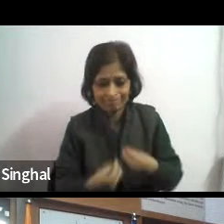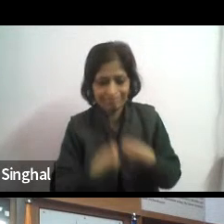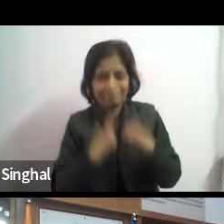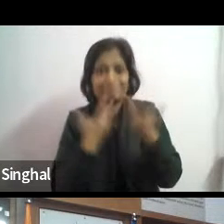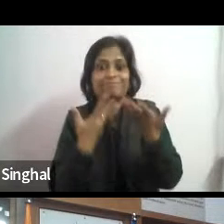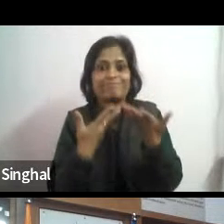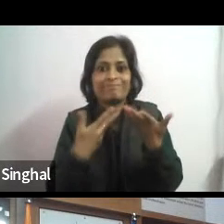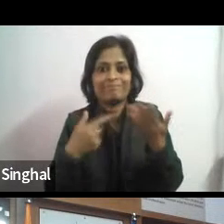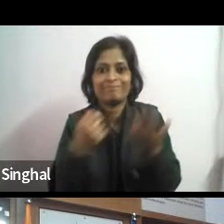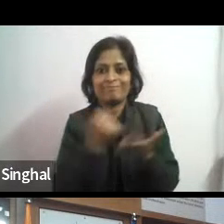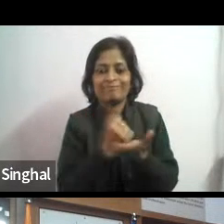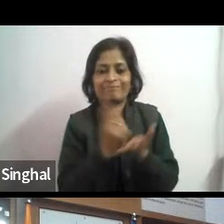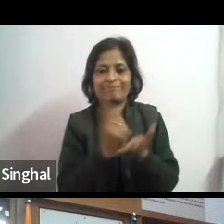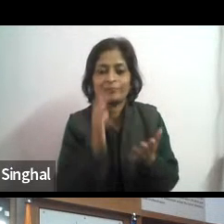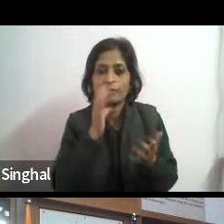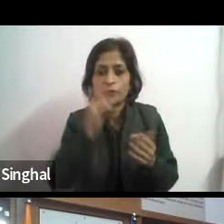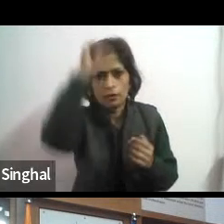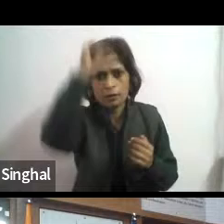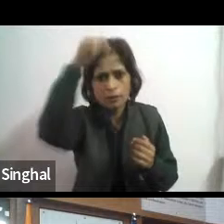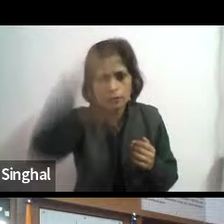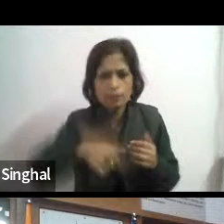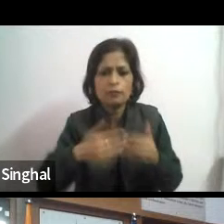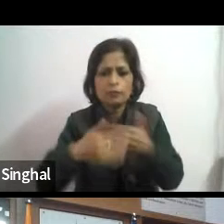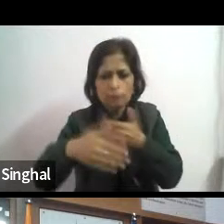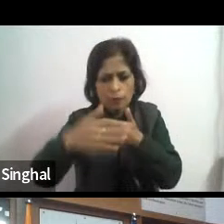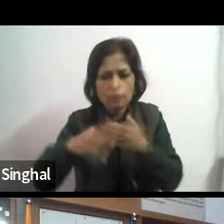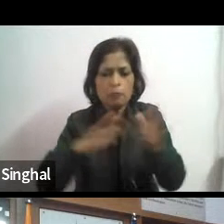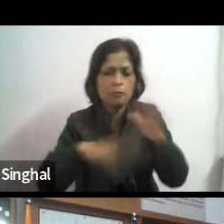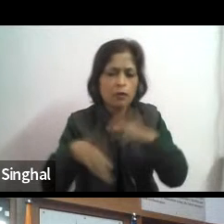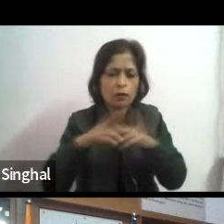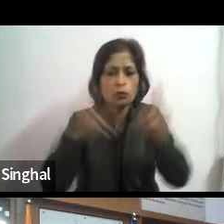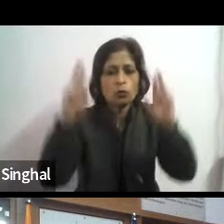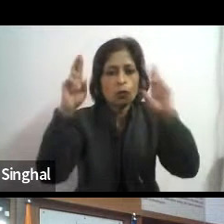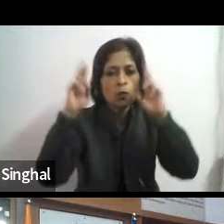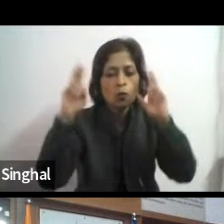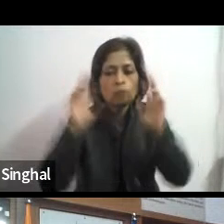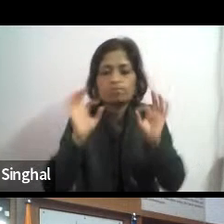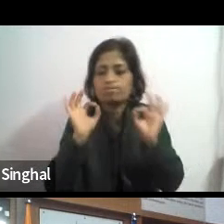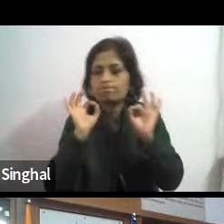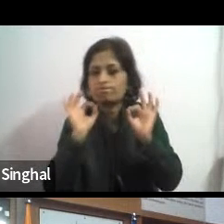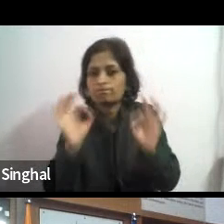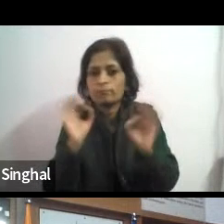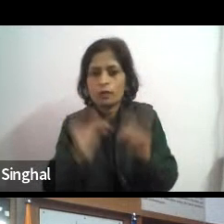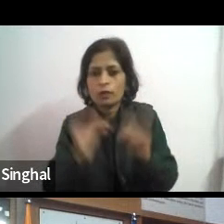to a very great time ahead. And we are definitely approaching